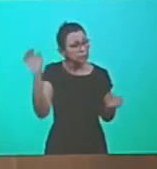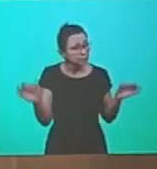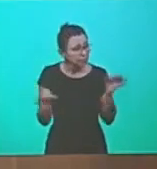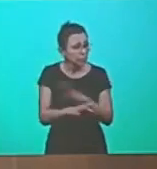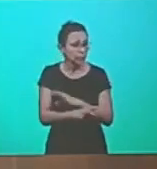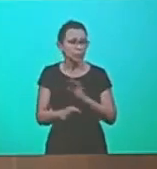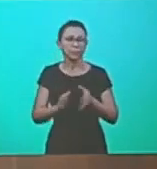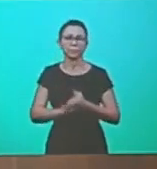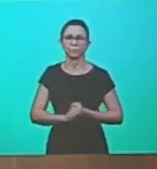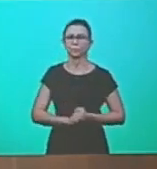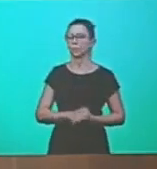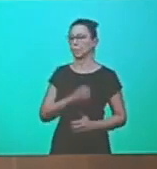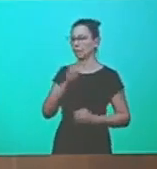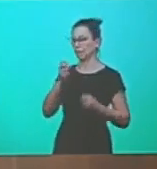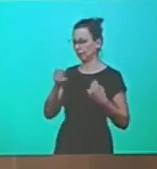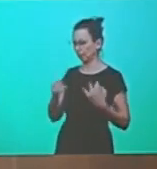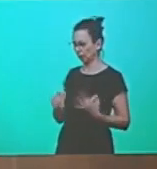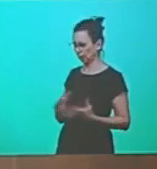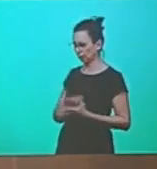to fill up my vessel with more oil?